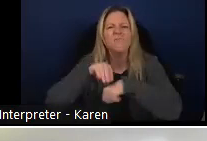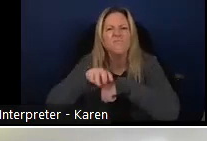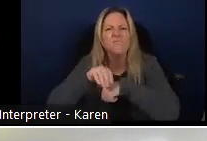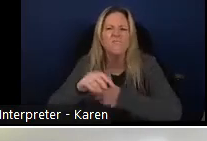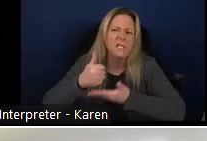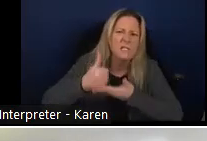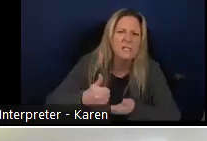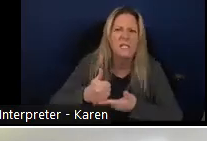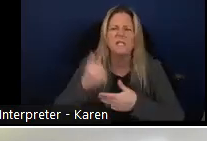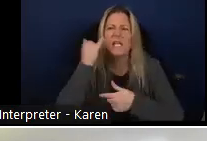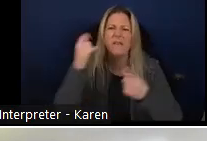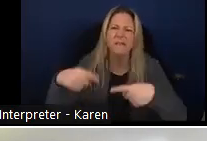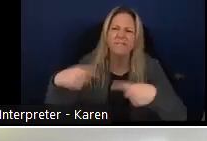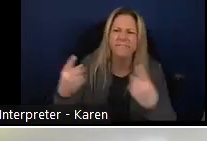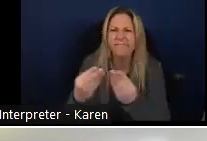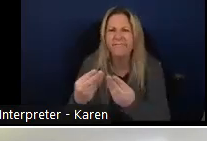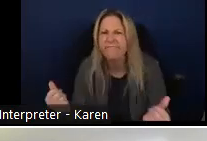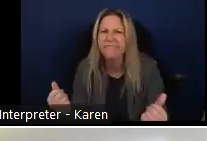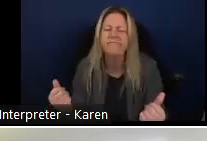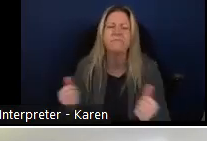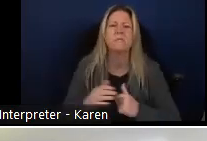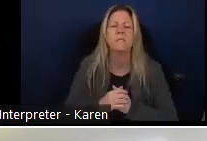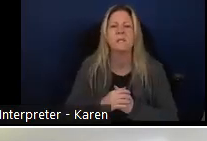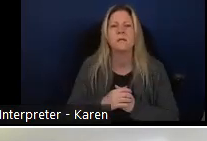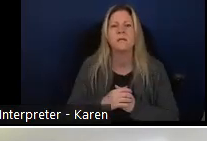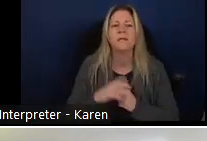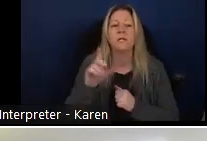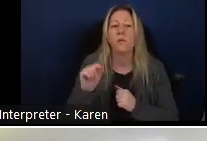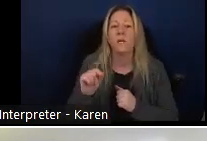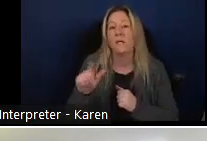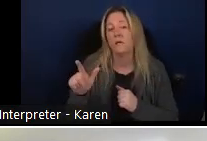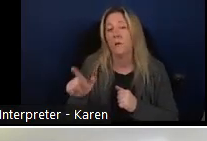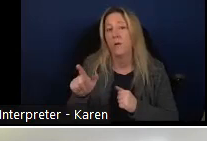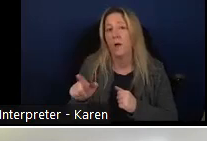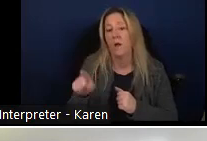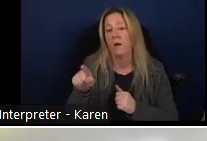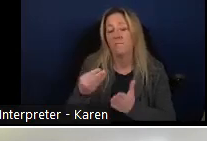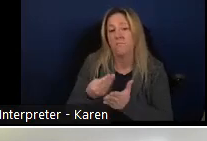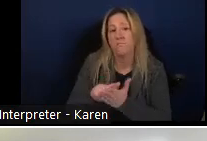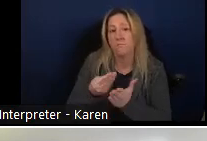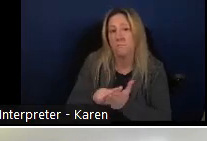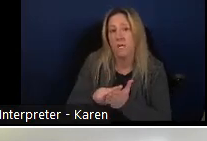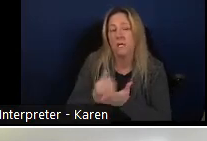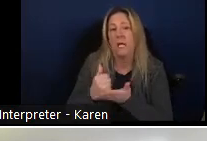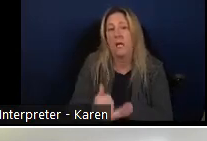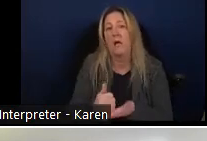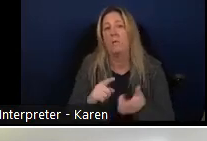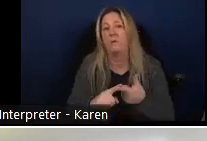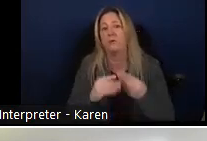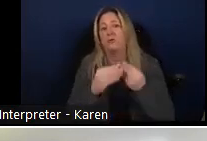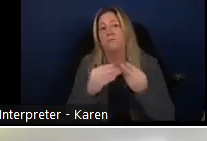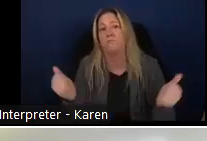the resolution of disputes between tenants and landlords. In 2021, these funds helped to assist